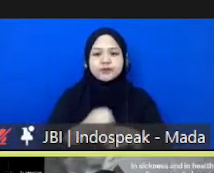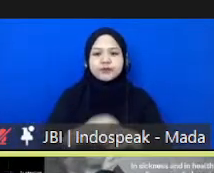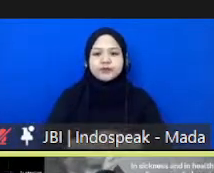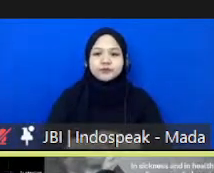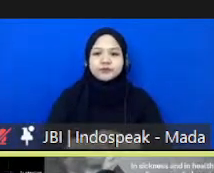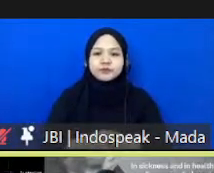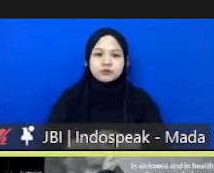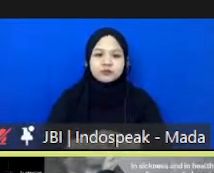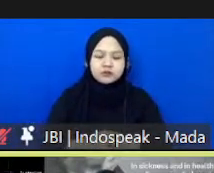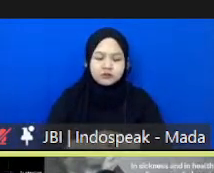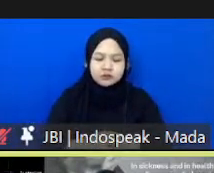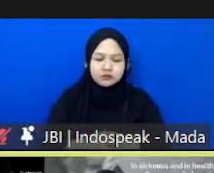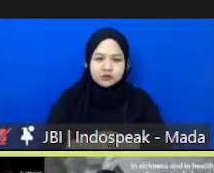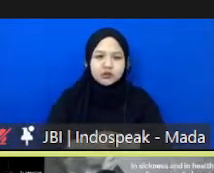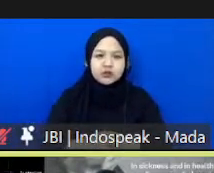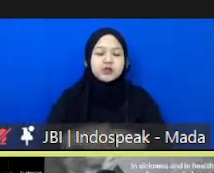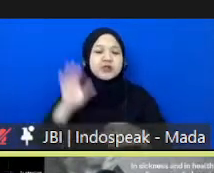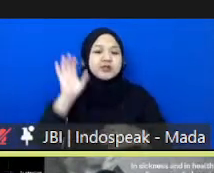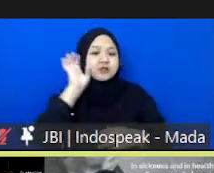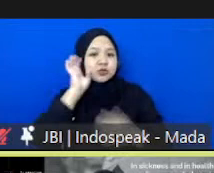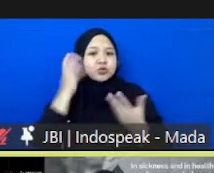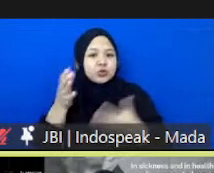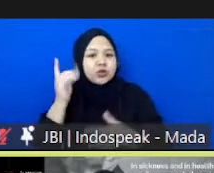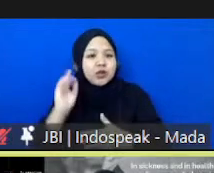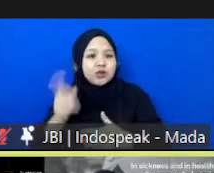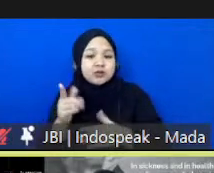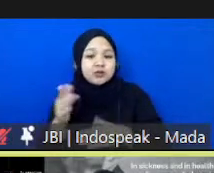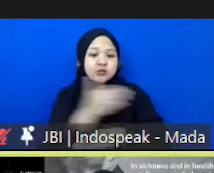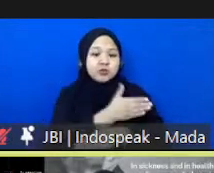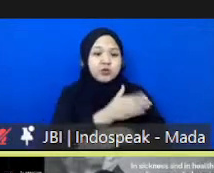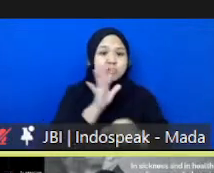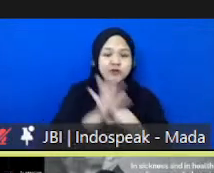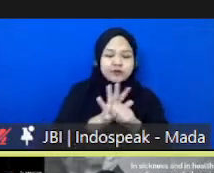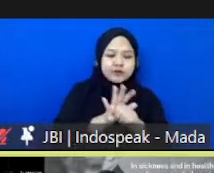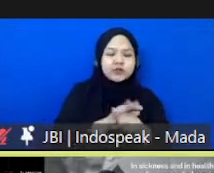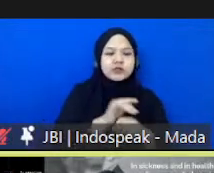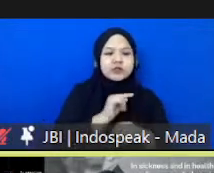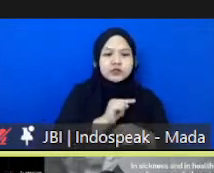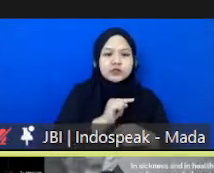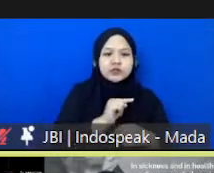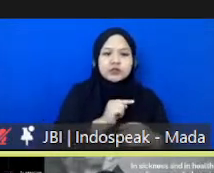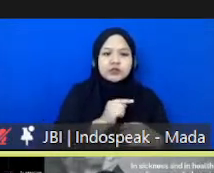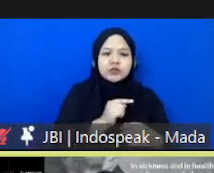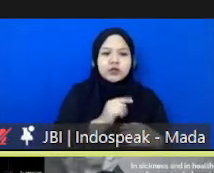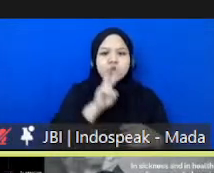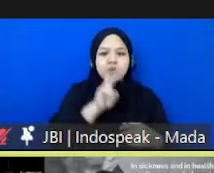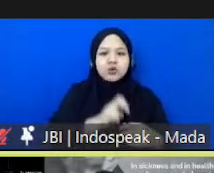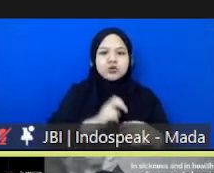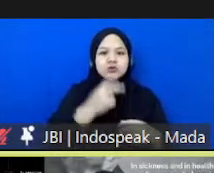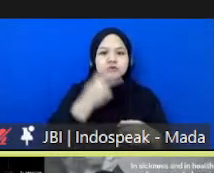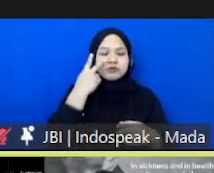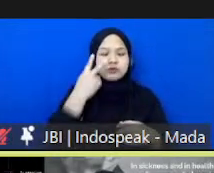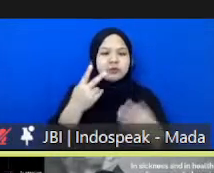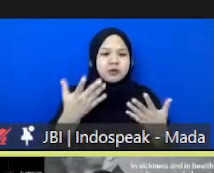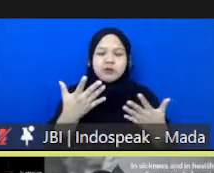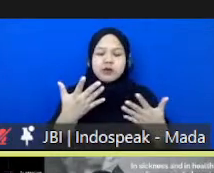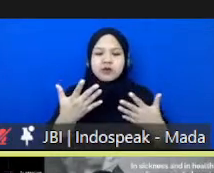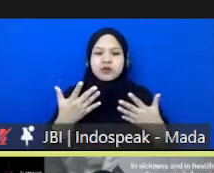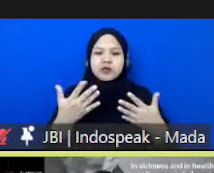are already exist before COVID-19 and needs to be addressed through health system strengthening, but